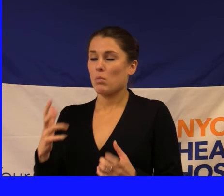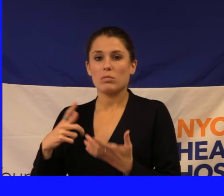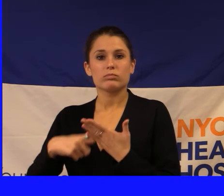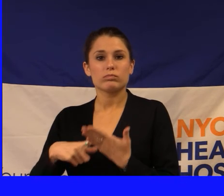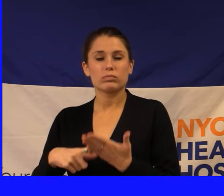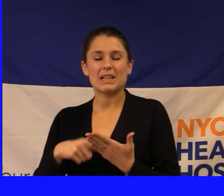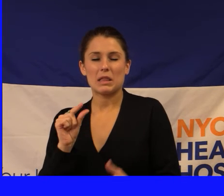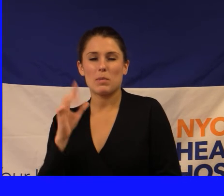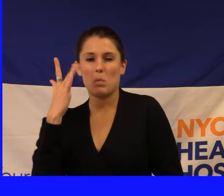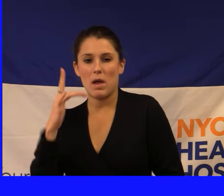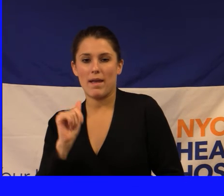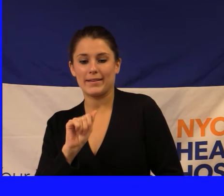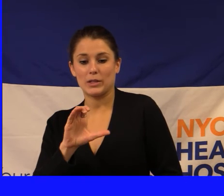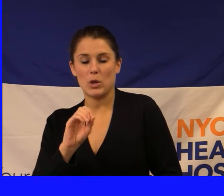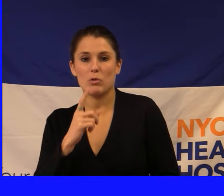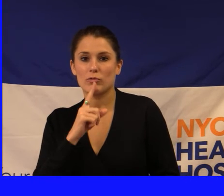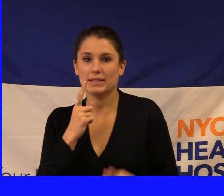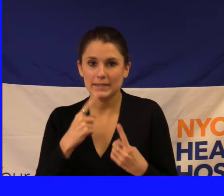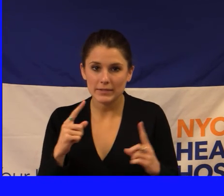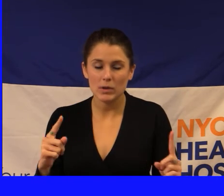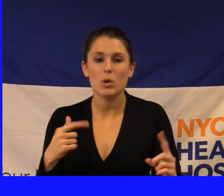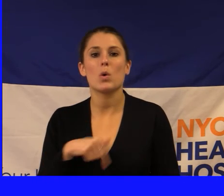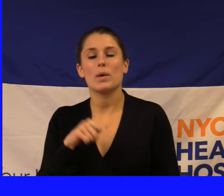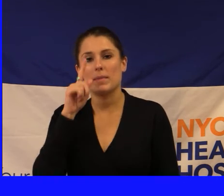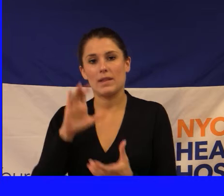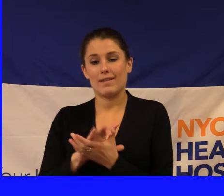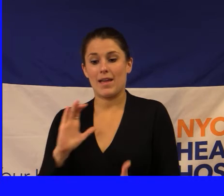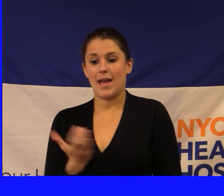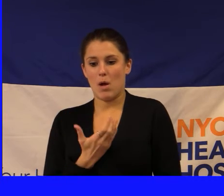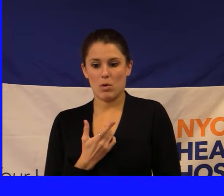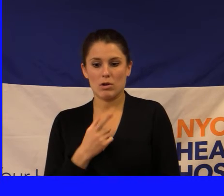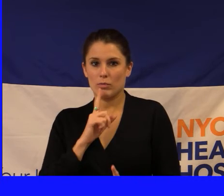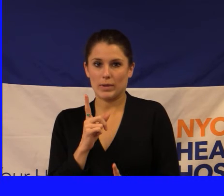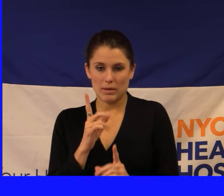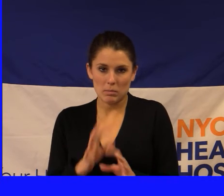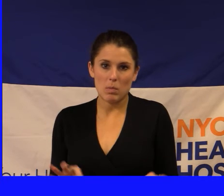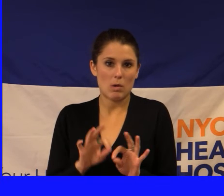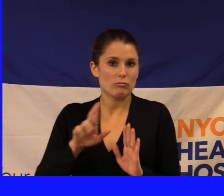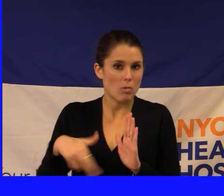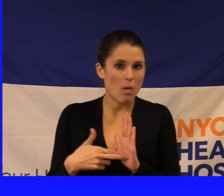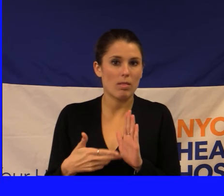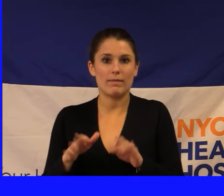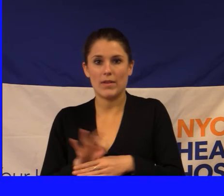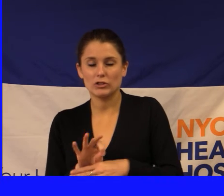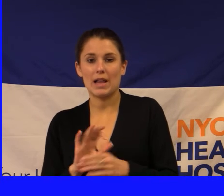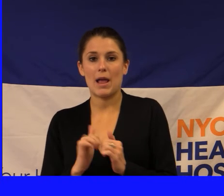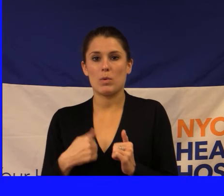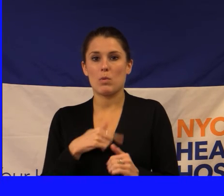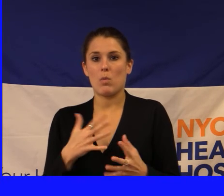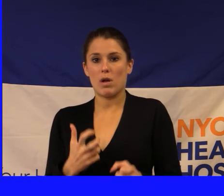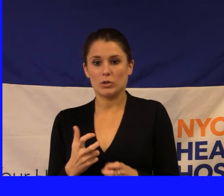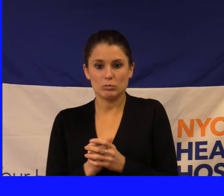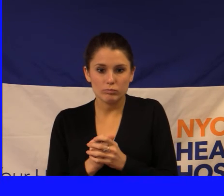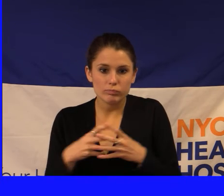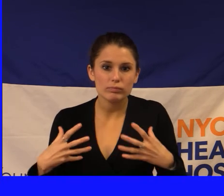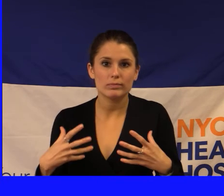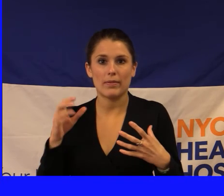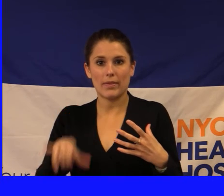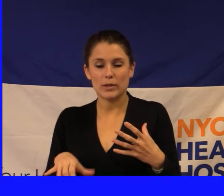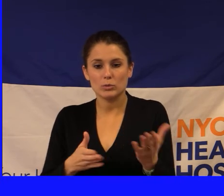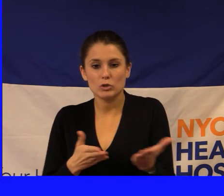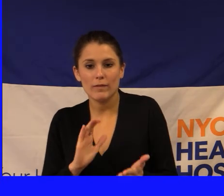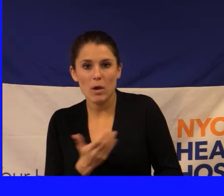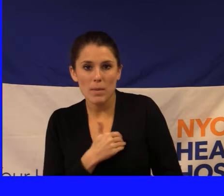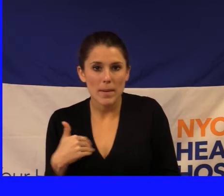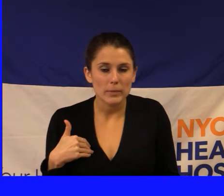ACO successful, what we view as our core role, our core functions, and how we want to build upon that to serve our members,